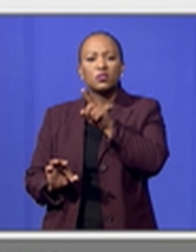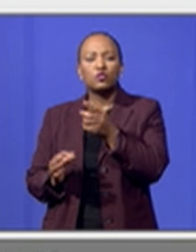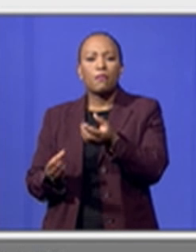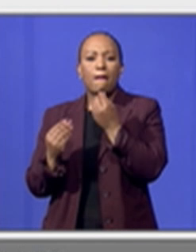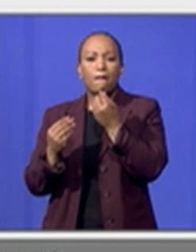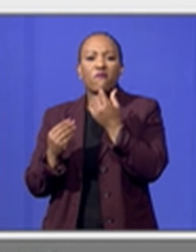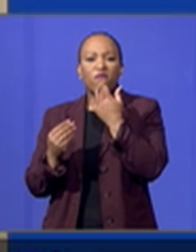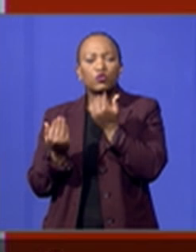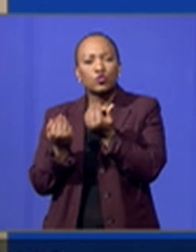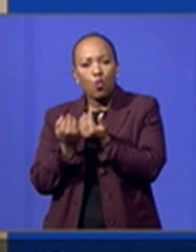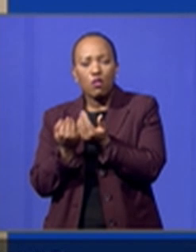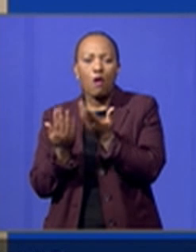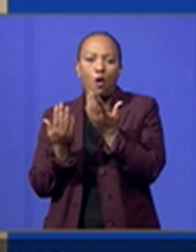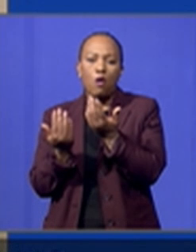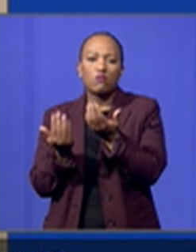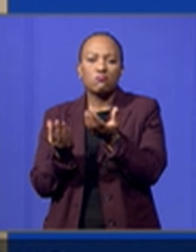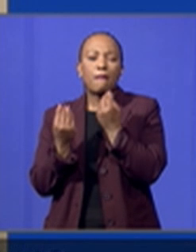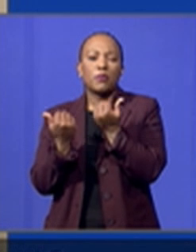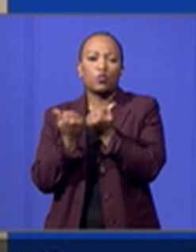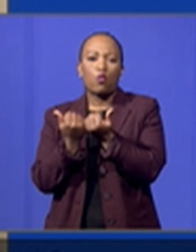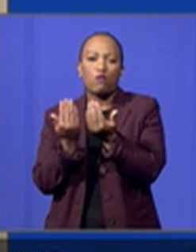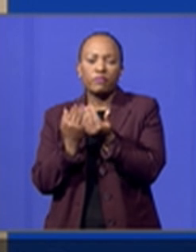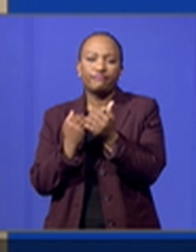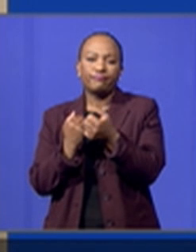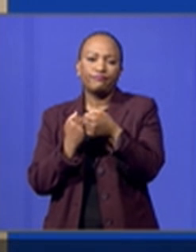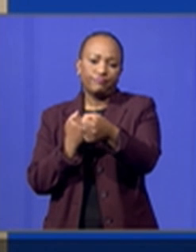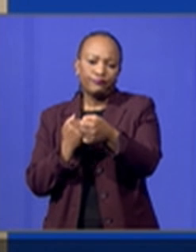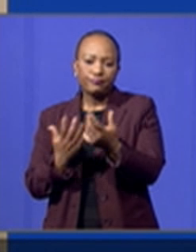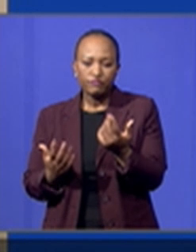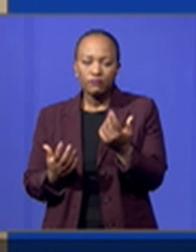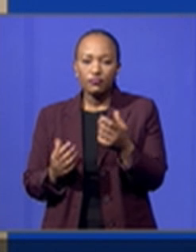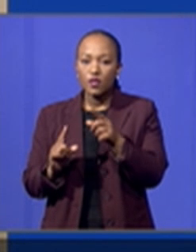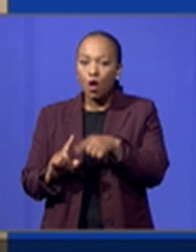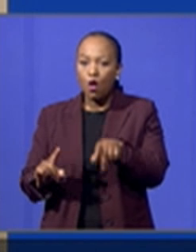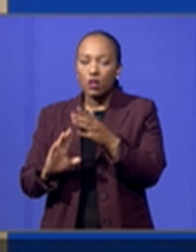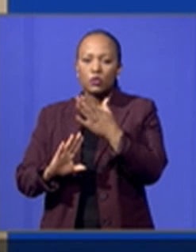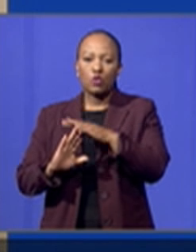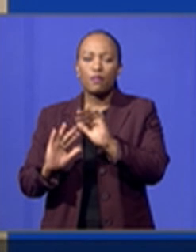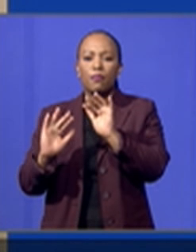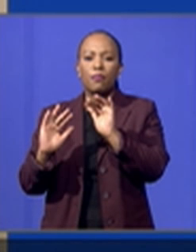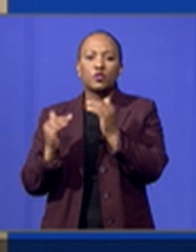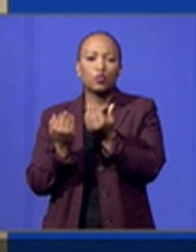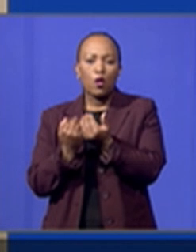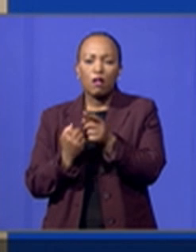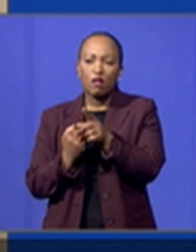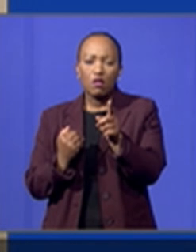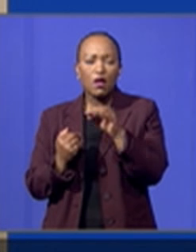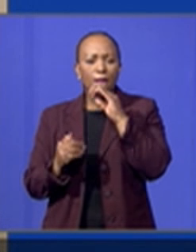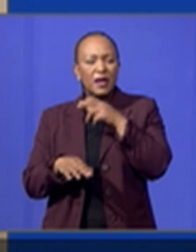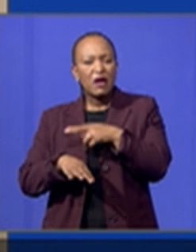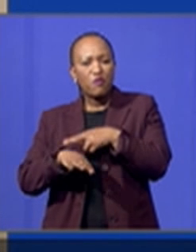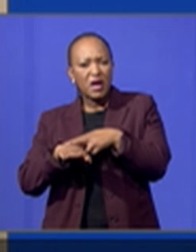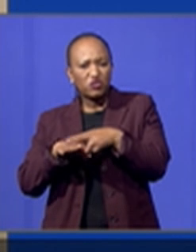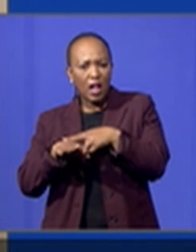kwa sekolong. Departmental analysis of these 10 top schools found no evidence of racial profiling or the use of